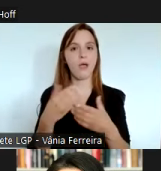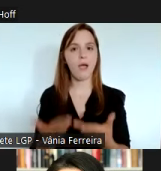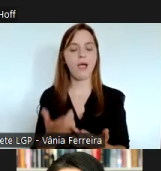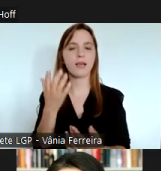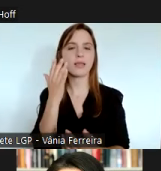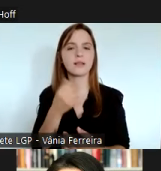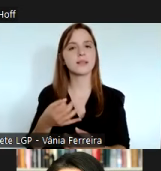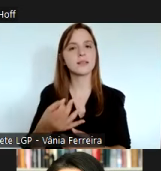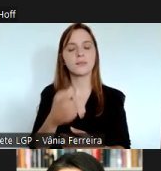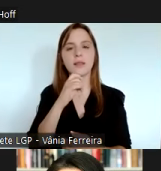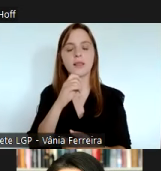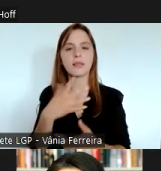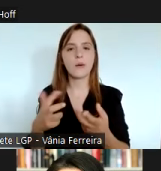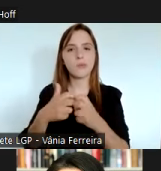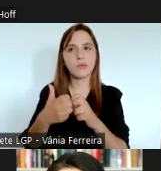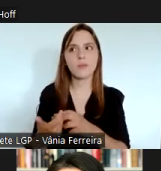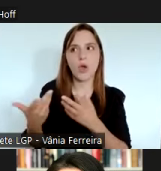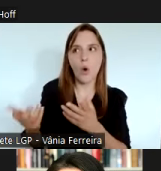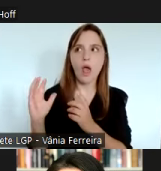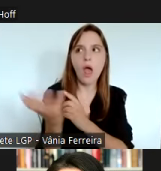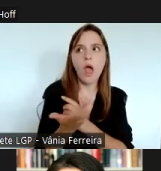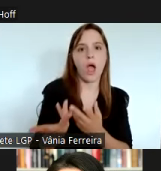try to bring up the issues of today.